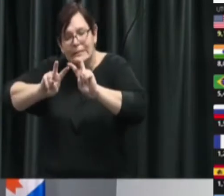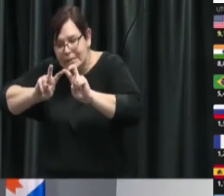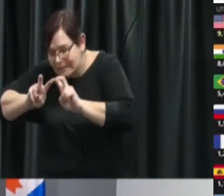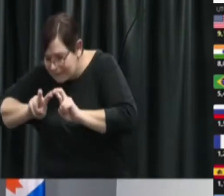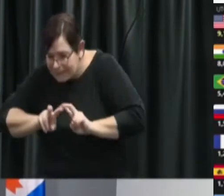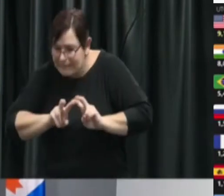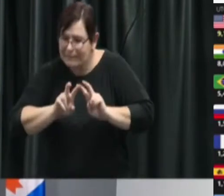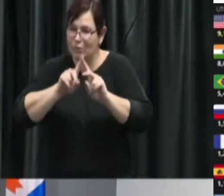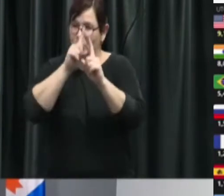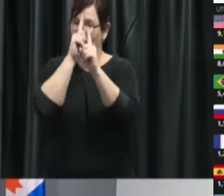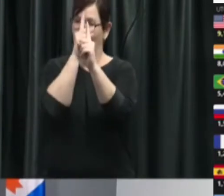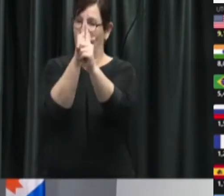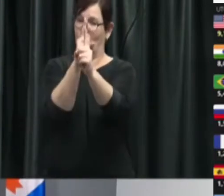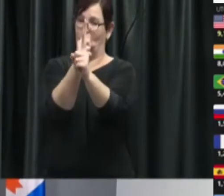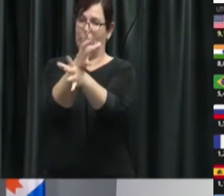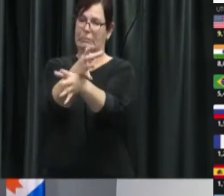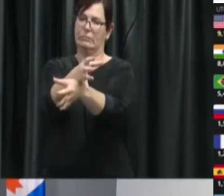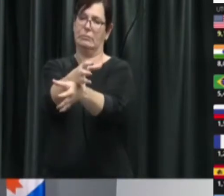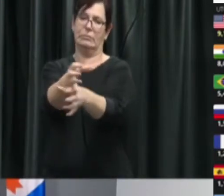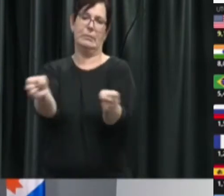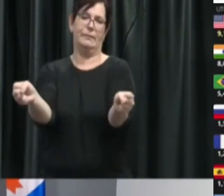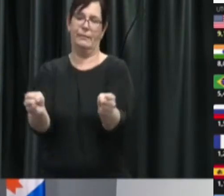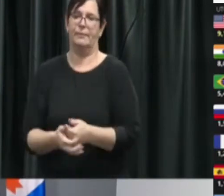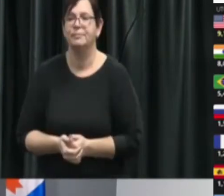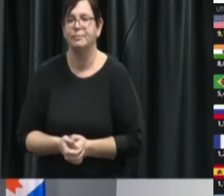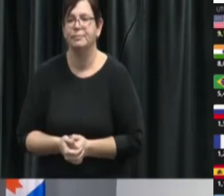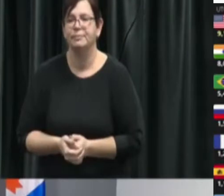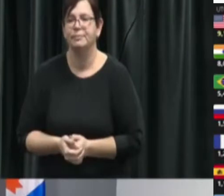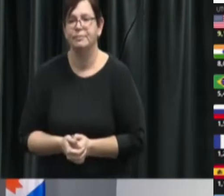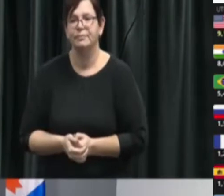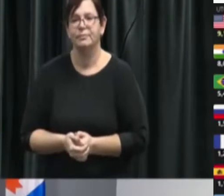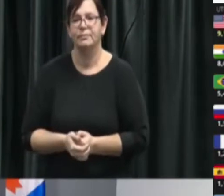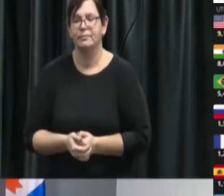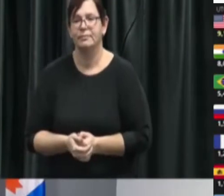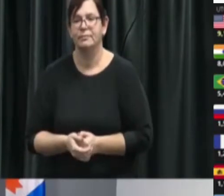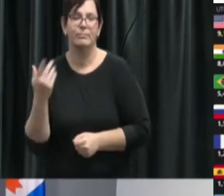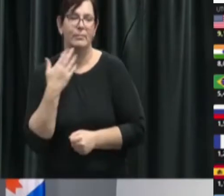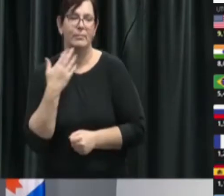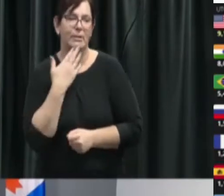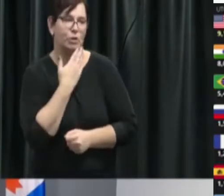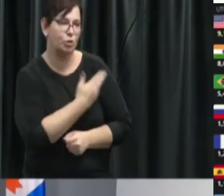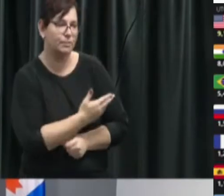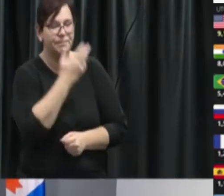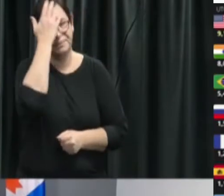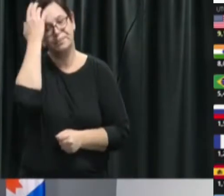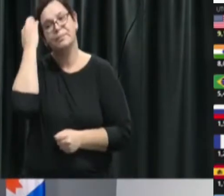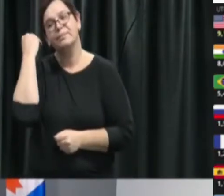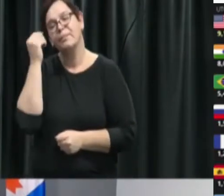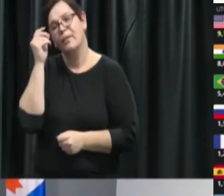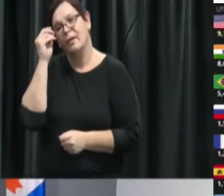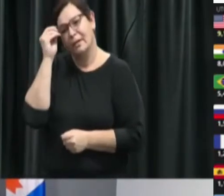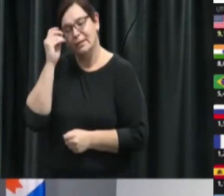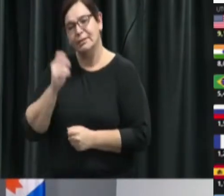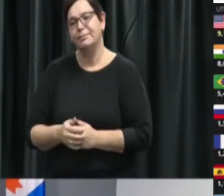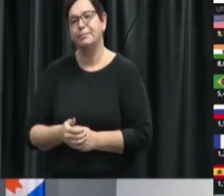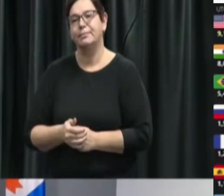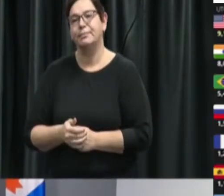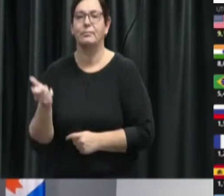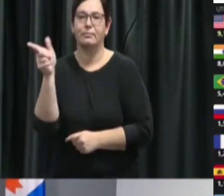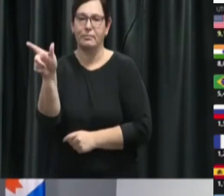I don't have any follow-ups. Okay, John, thank you so much. We'll go next now to Matt Bingley from Global News. Matt, go ahead,